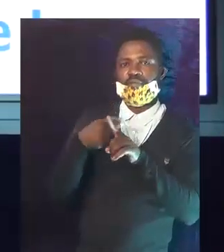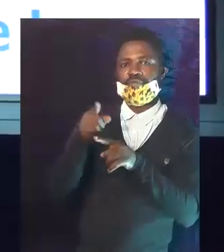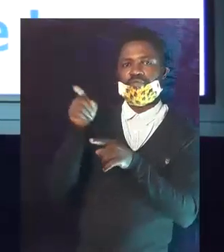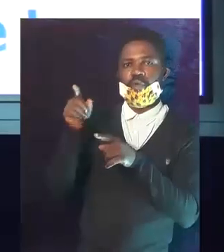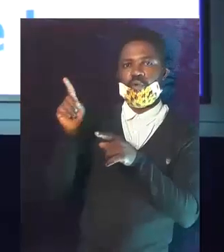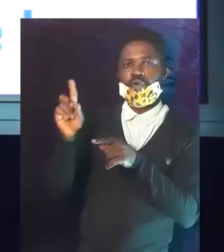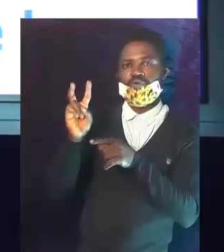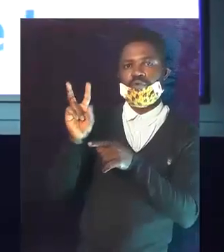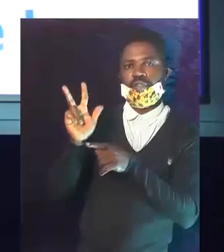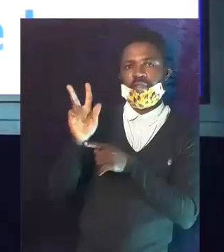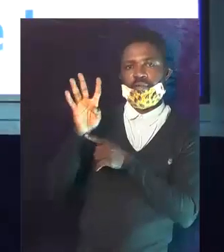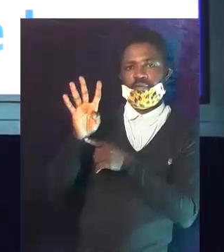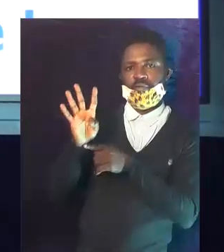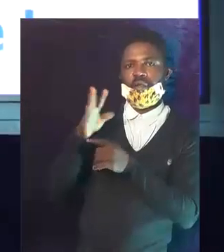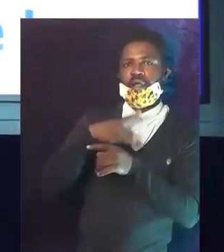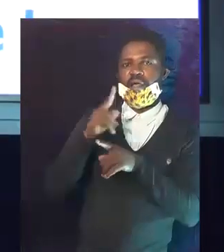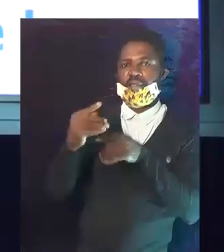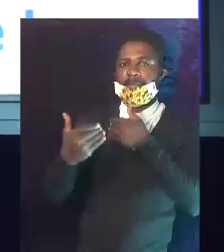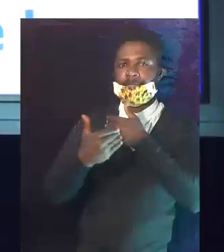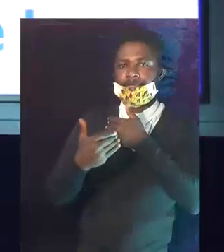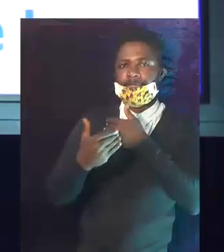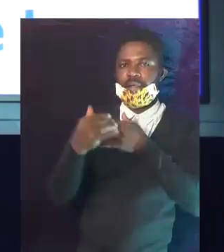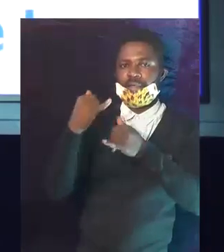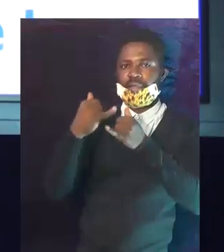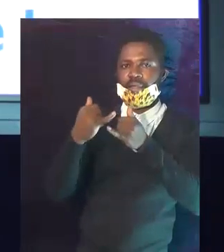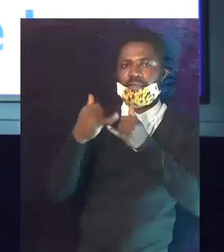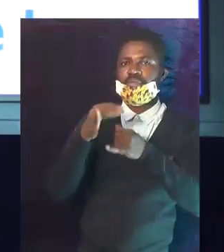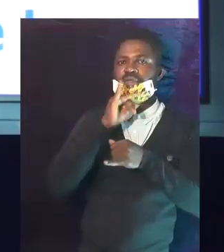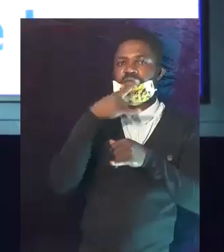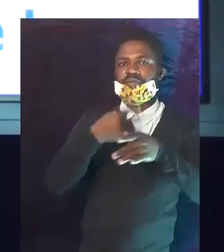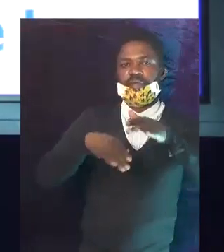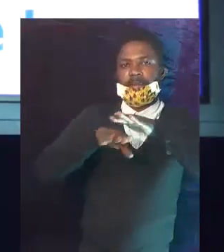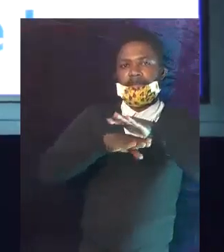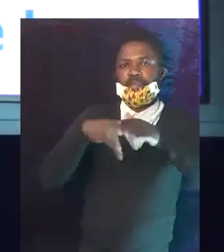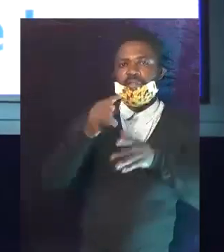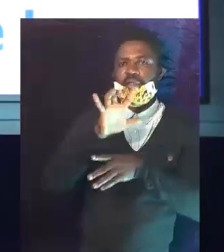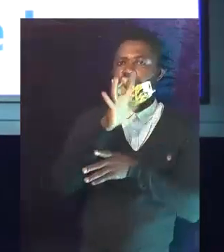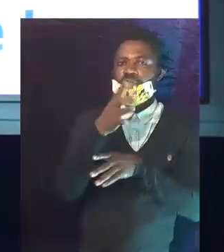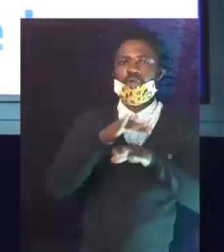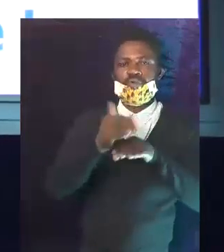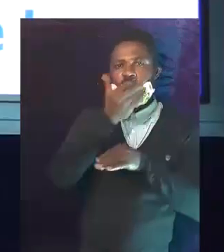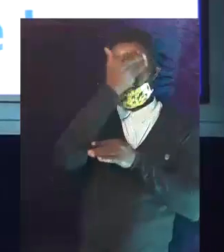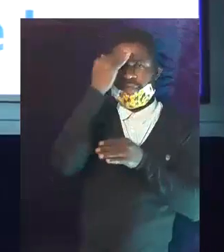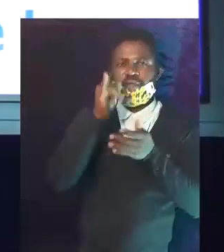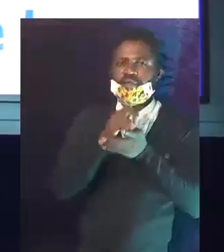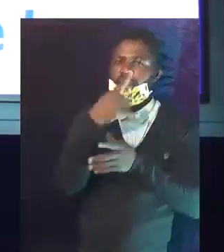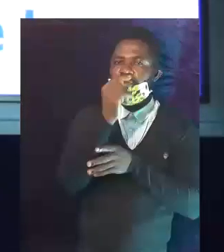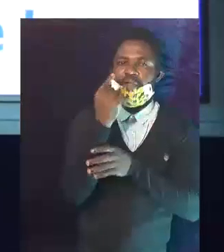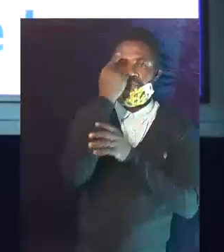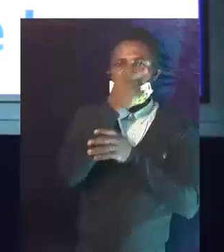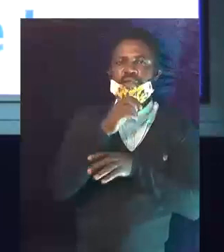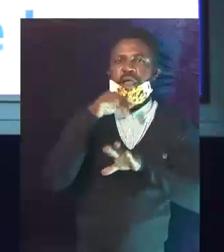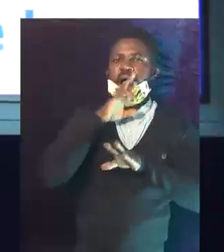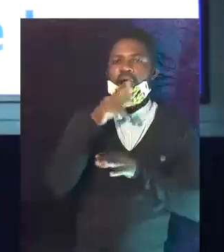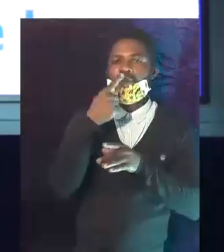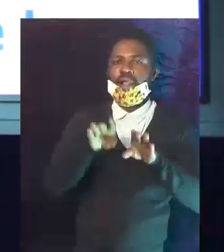here, 1, 2, 3, 4. Then the back end is the base, the 5th face. Don't forget that the faces are the flat